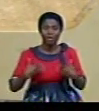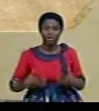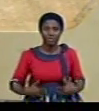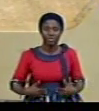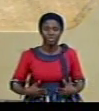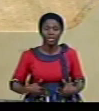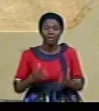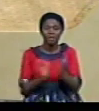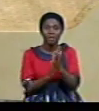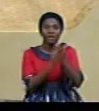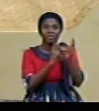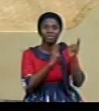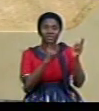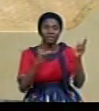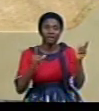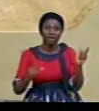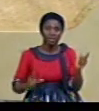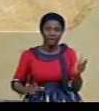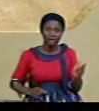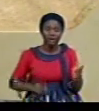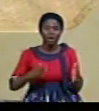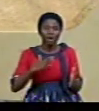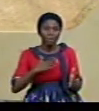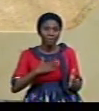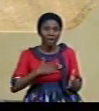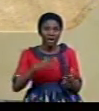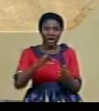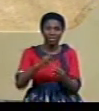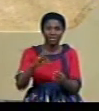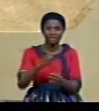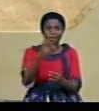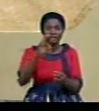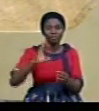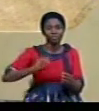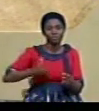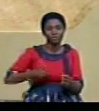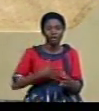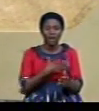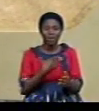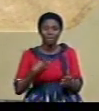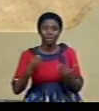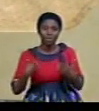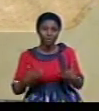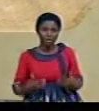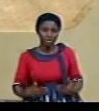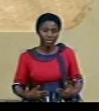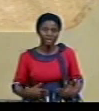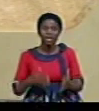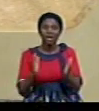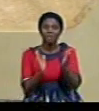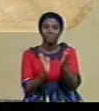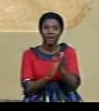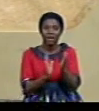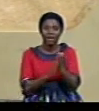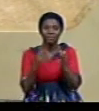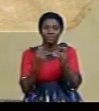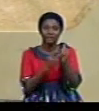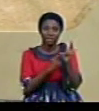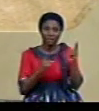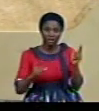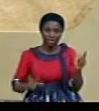and body praise the Lord my spirit soul and body